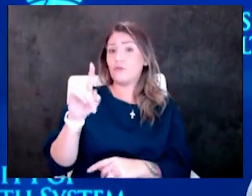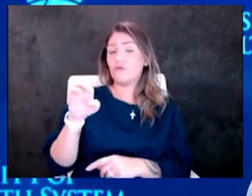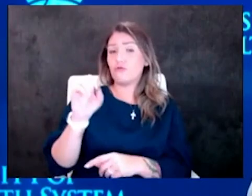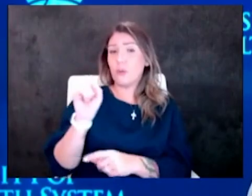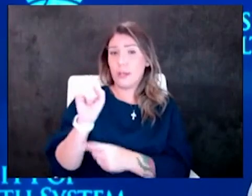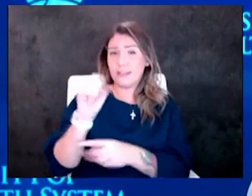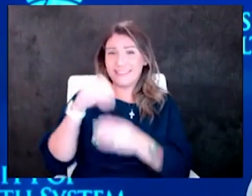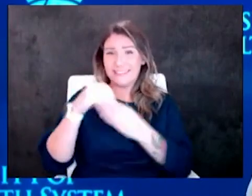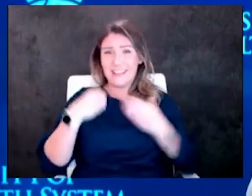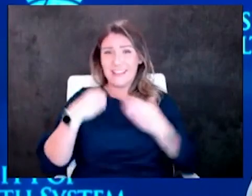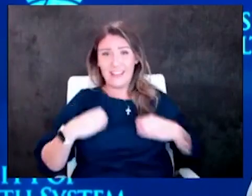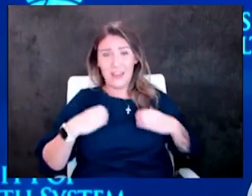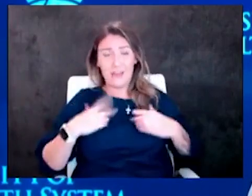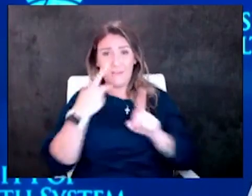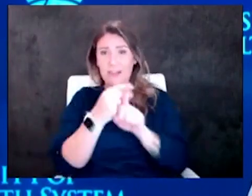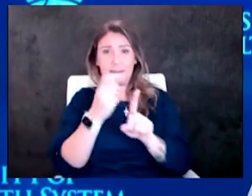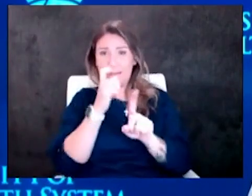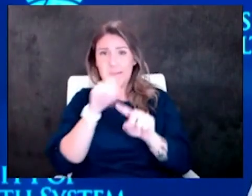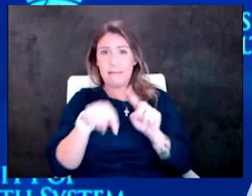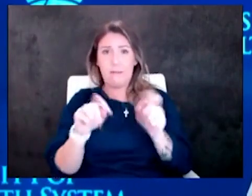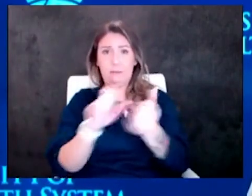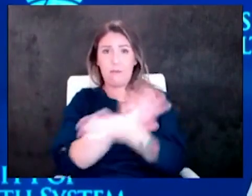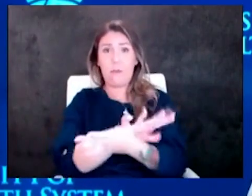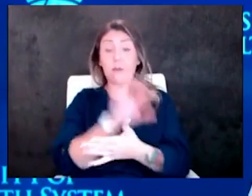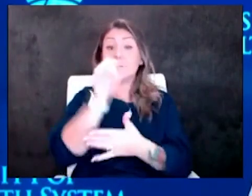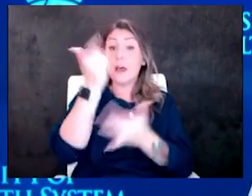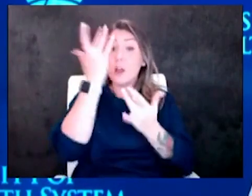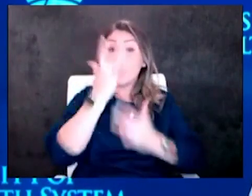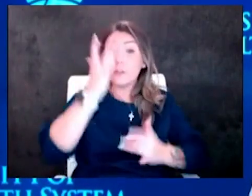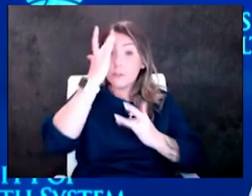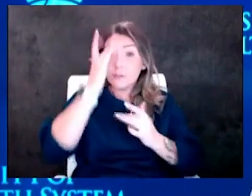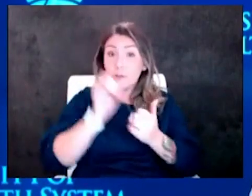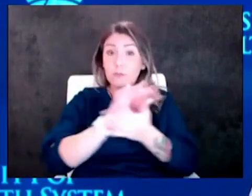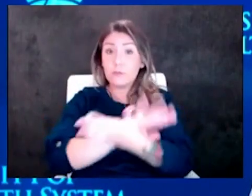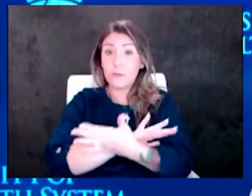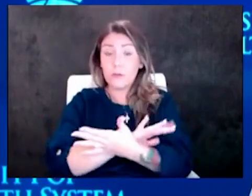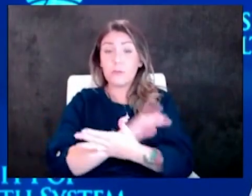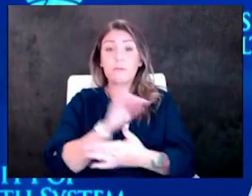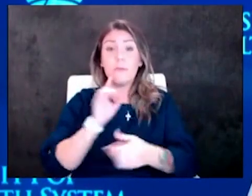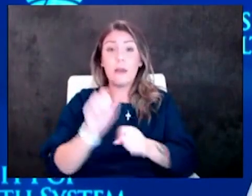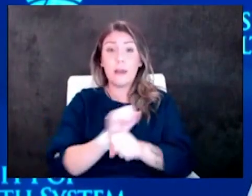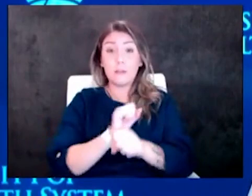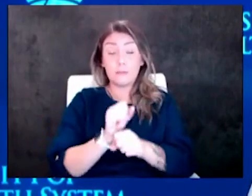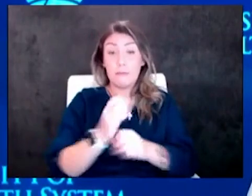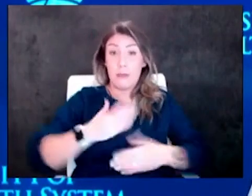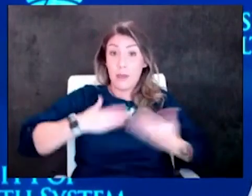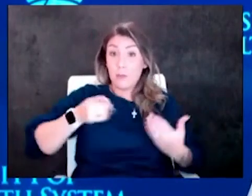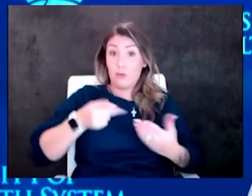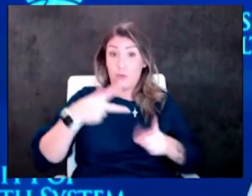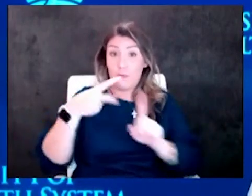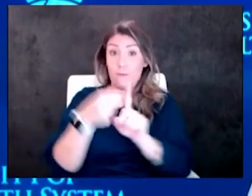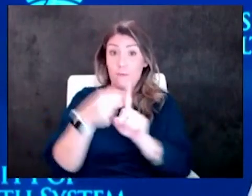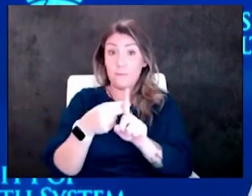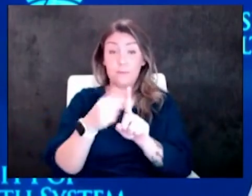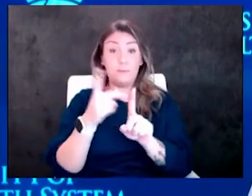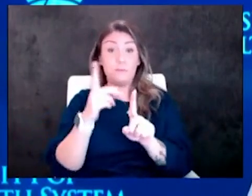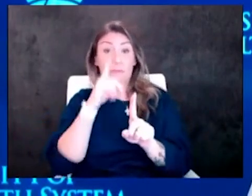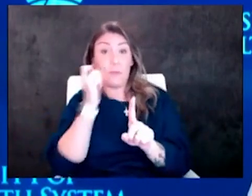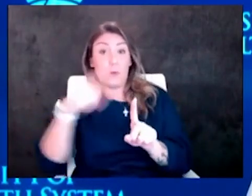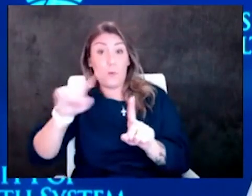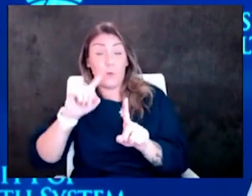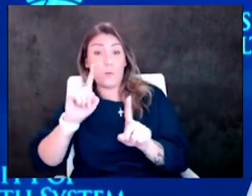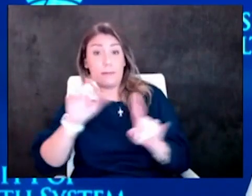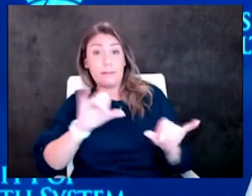Vaccines don't cause that. Other diseases cause that. Actually, glad you're vaccinated, because those same diseases that can cause haziness